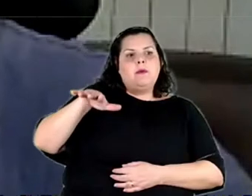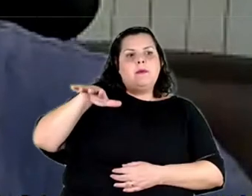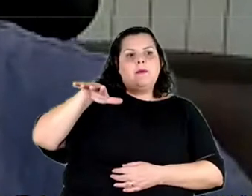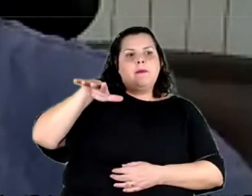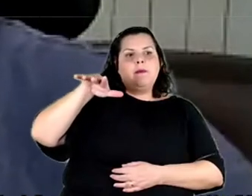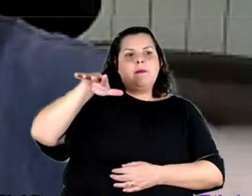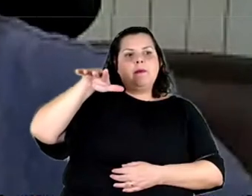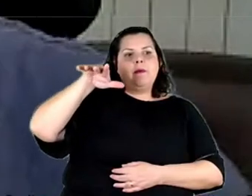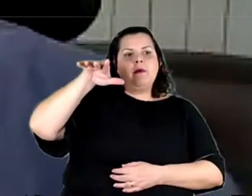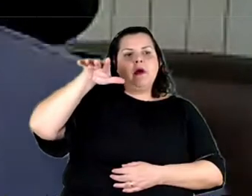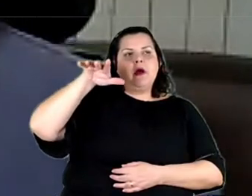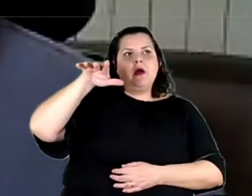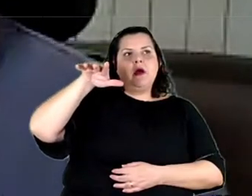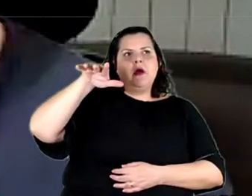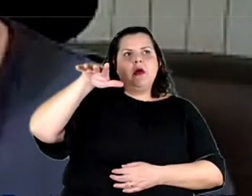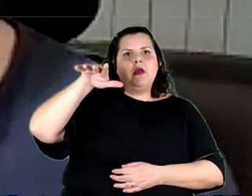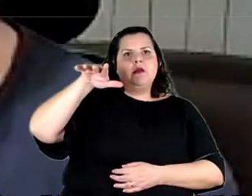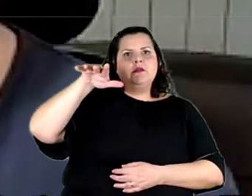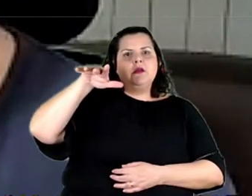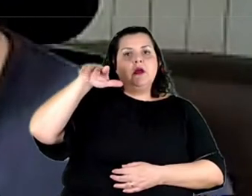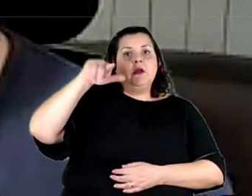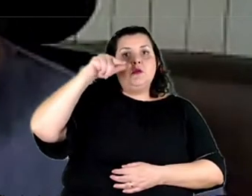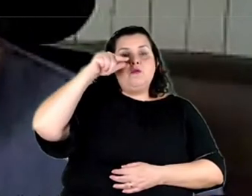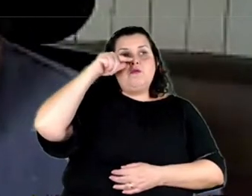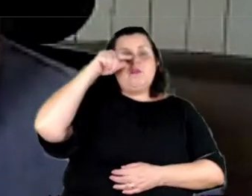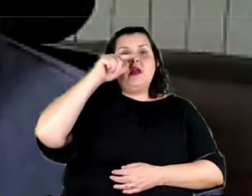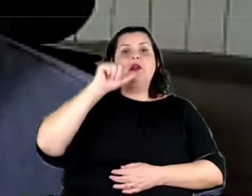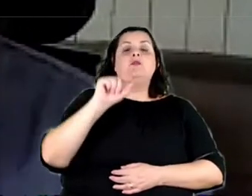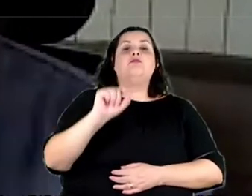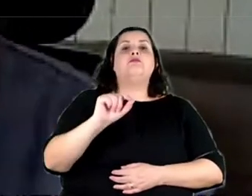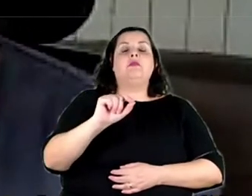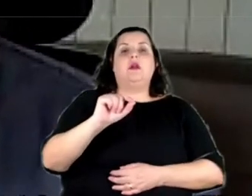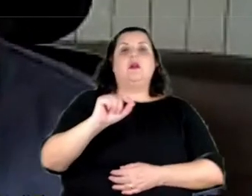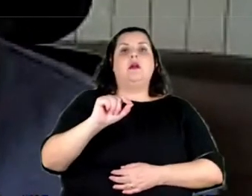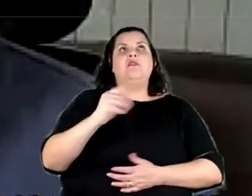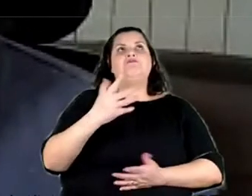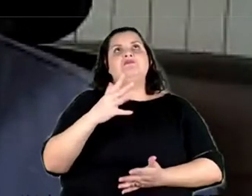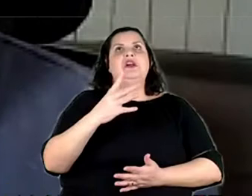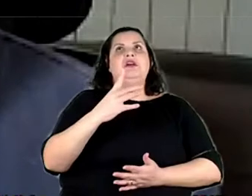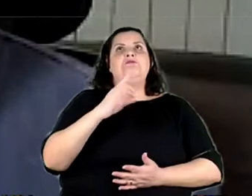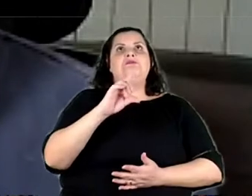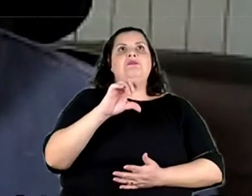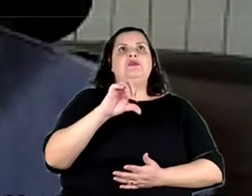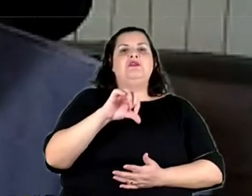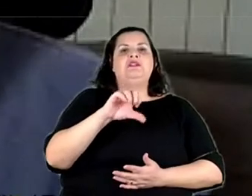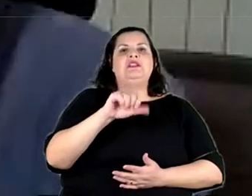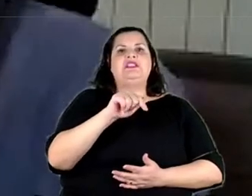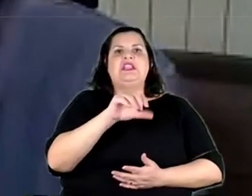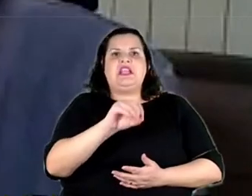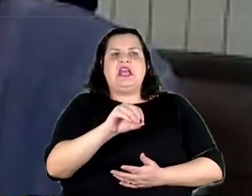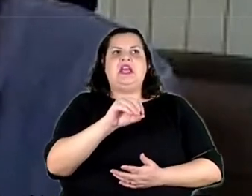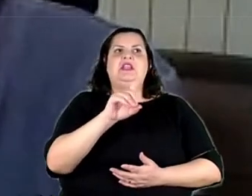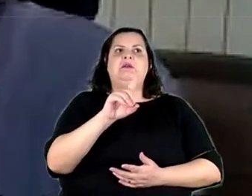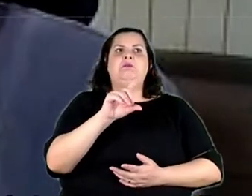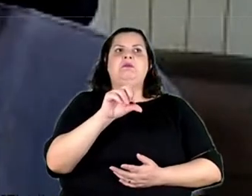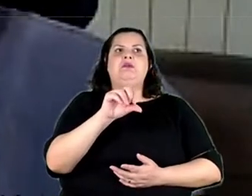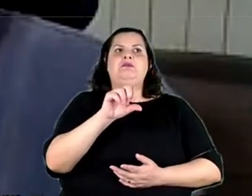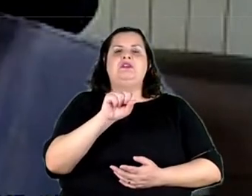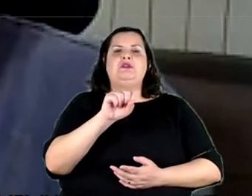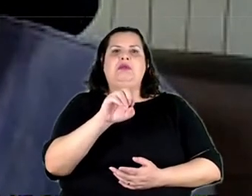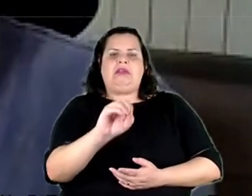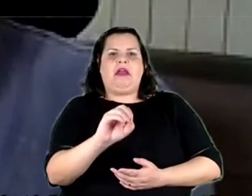and 80s and 90s, that conflict is ending. And it's ending in these